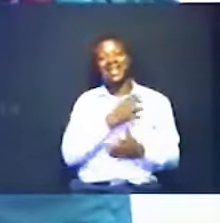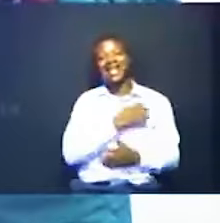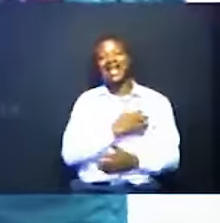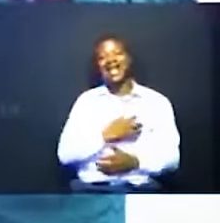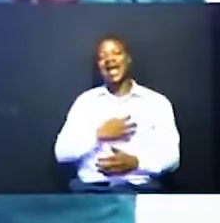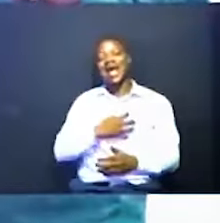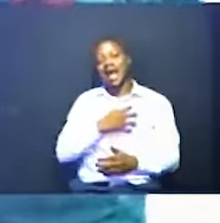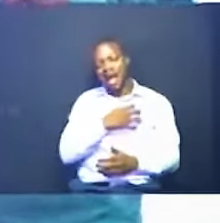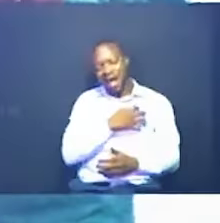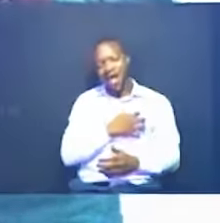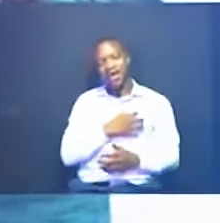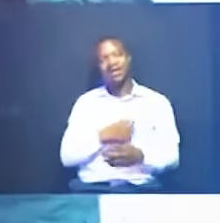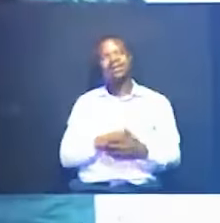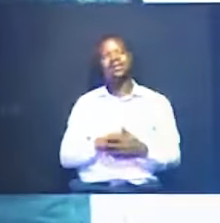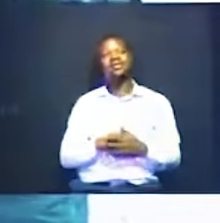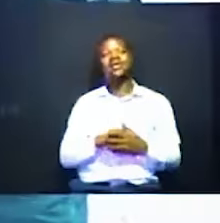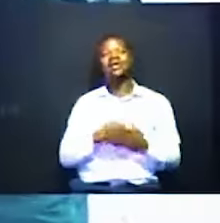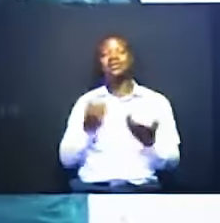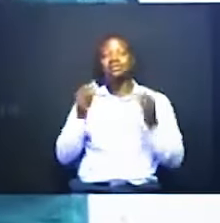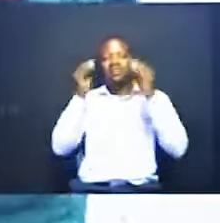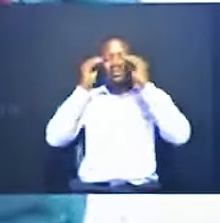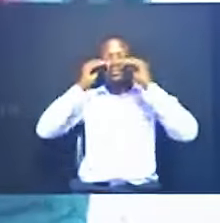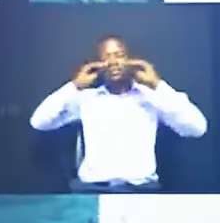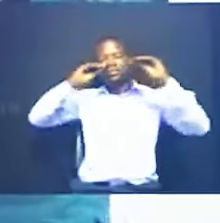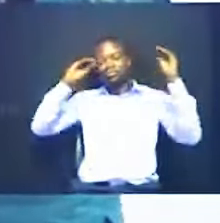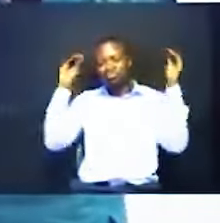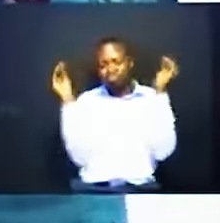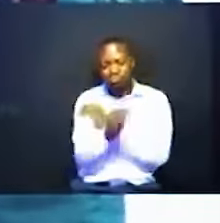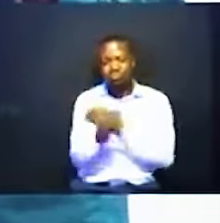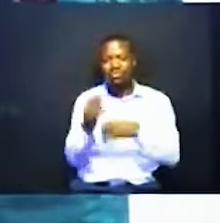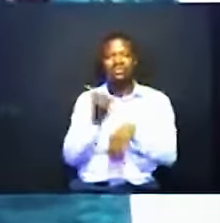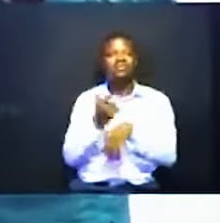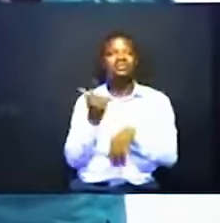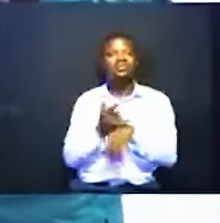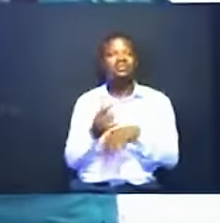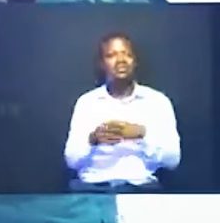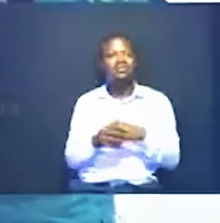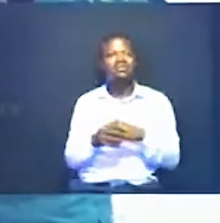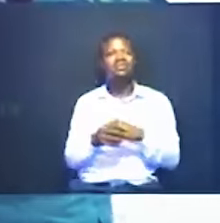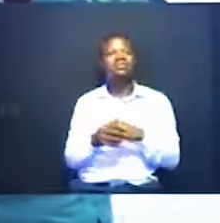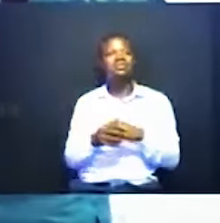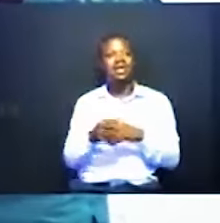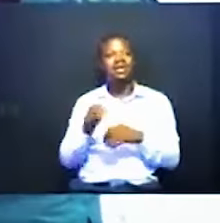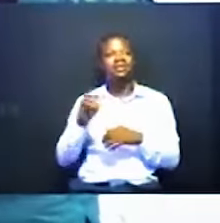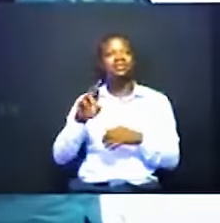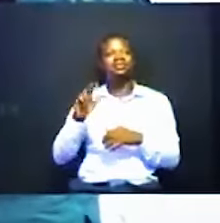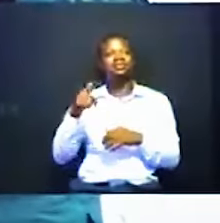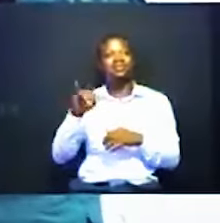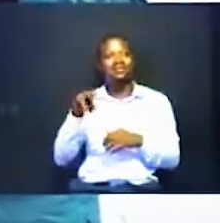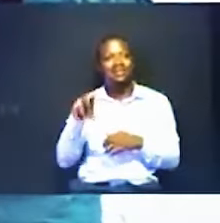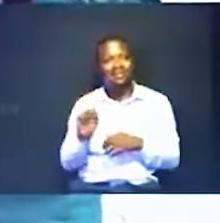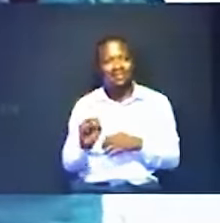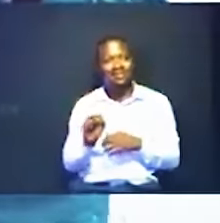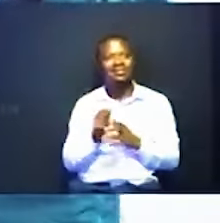envy, nitain, drunkenness, and sabro, orgies, agobone.